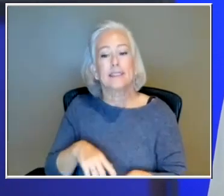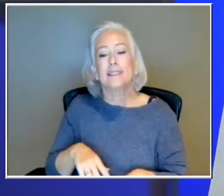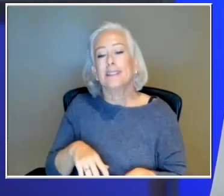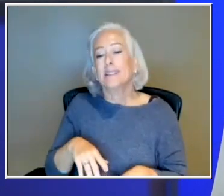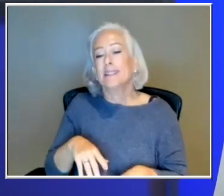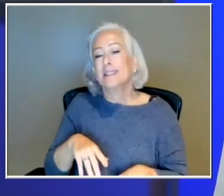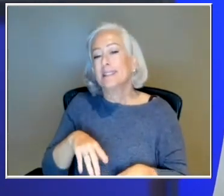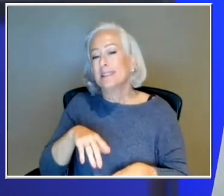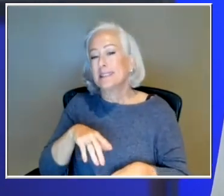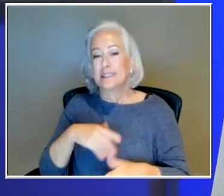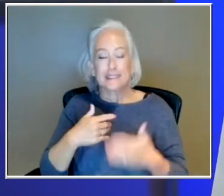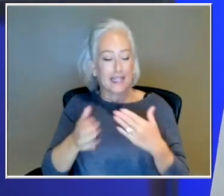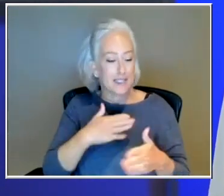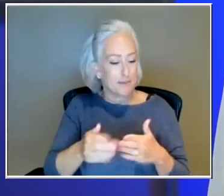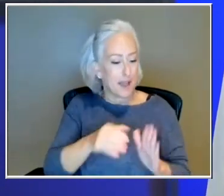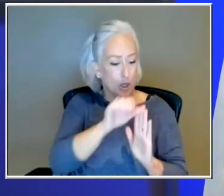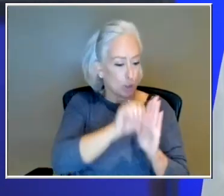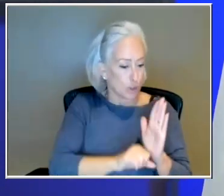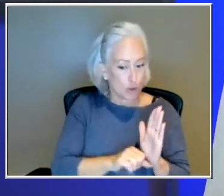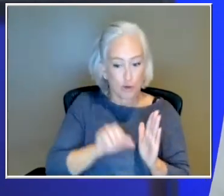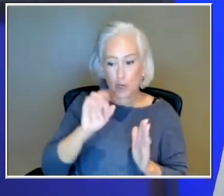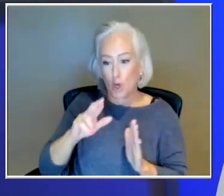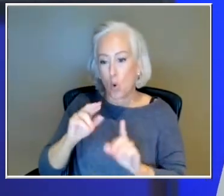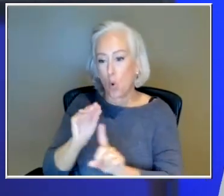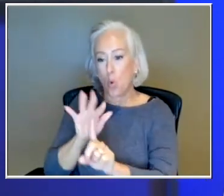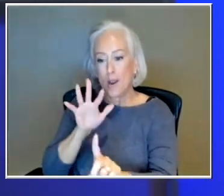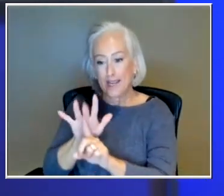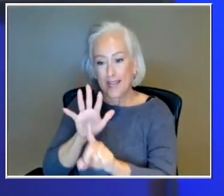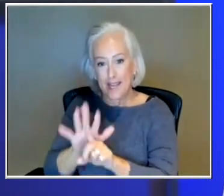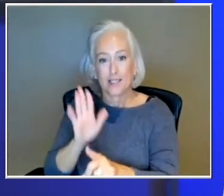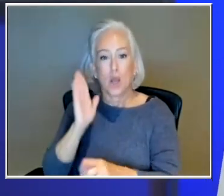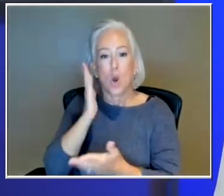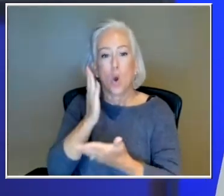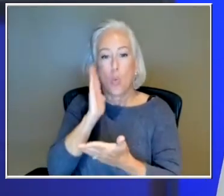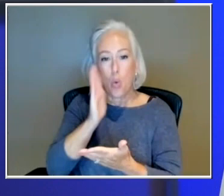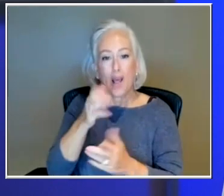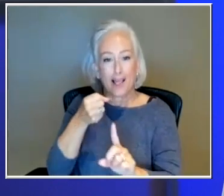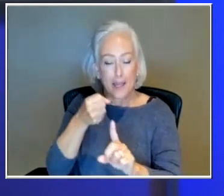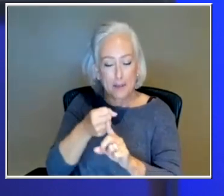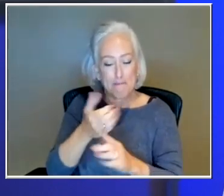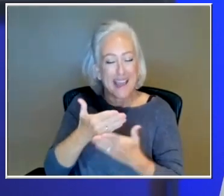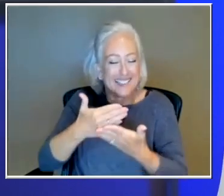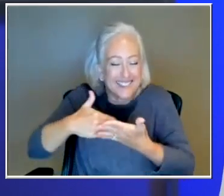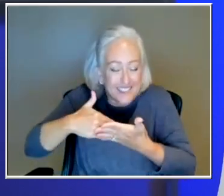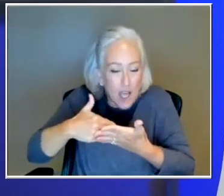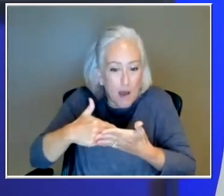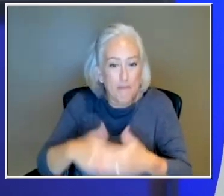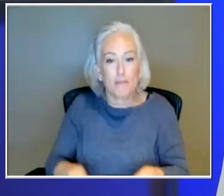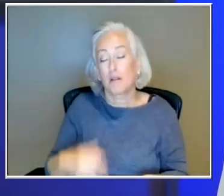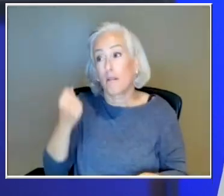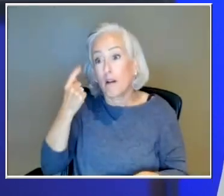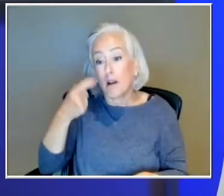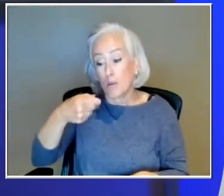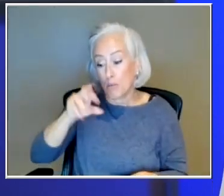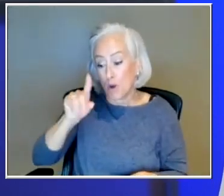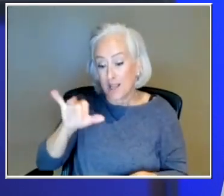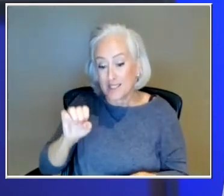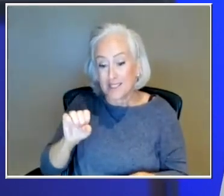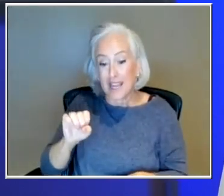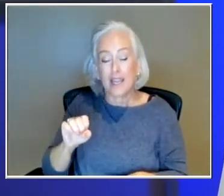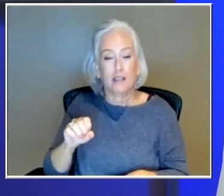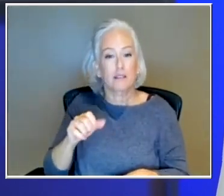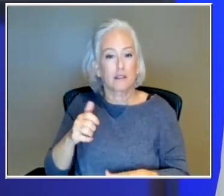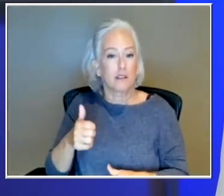doesn't matter radiation, okay, there's going to be some impact on intimacy. Okay. First off, the prostate's a reproductive organ, so if we treat the prostate, there is no